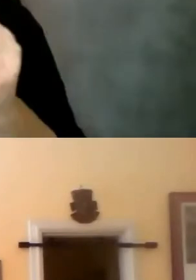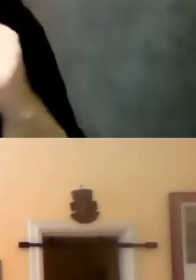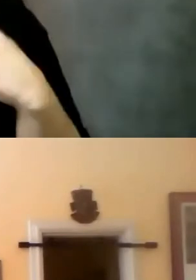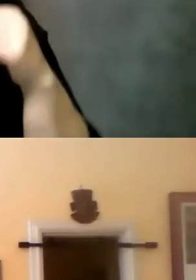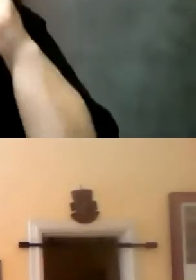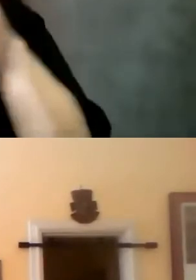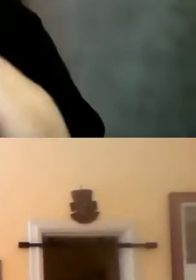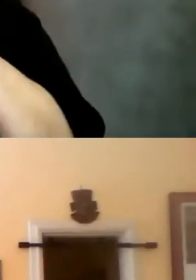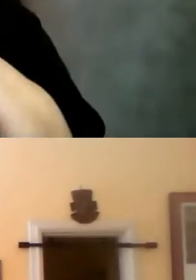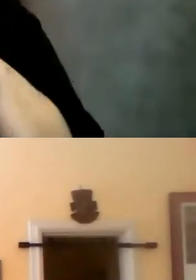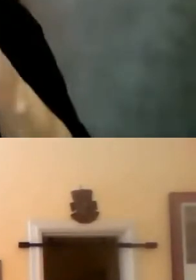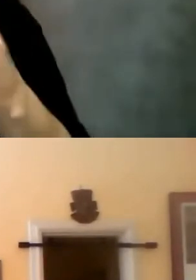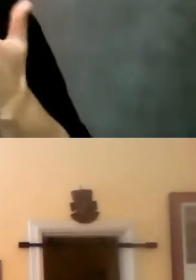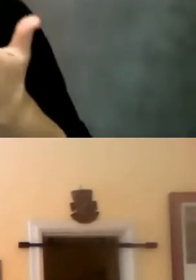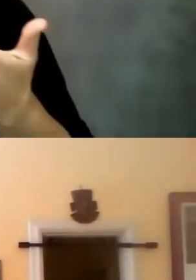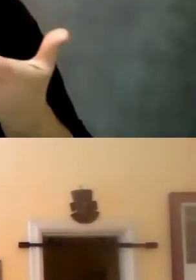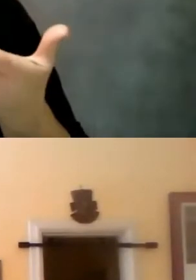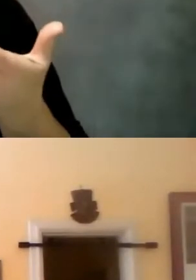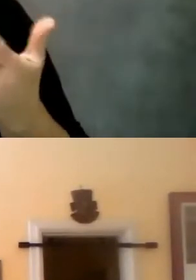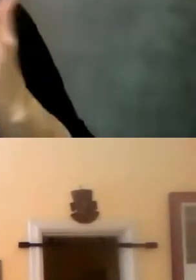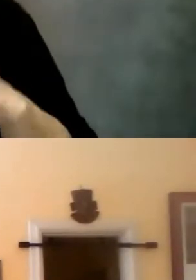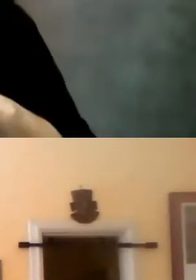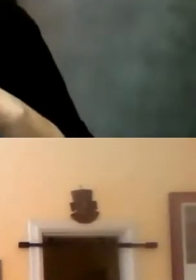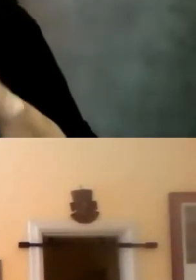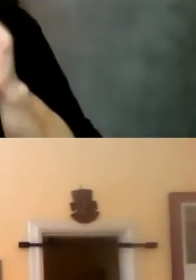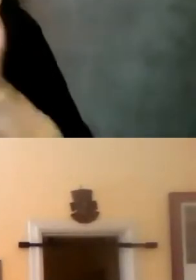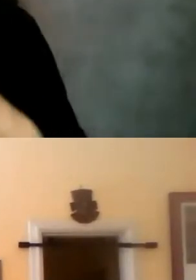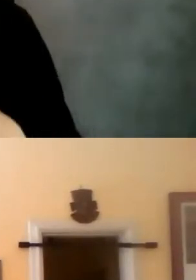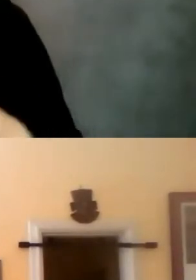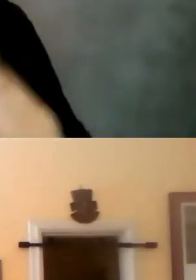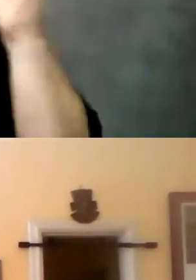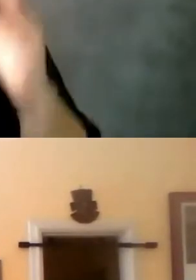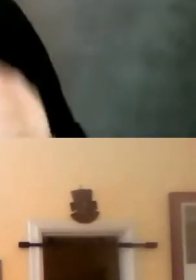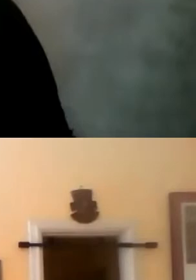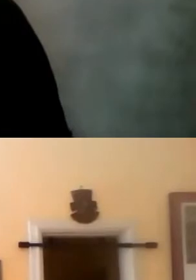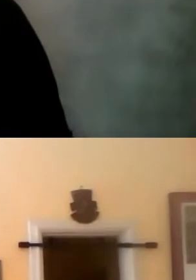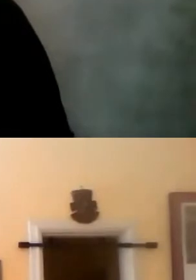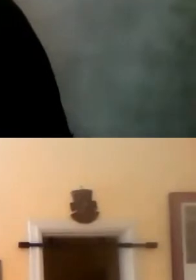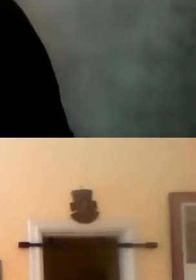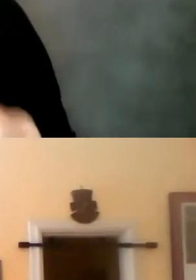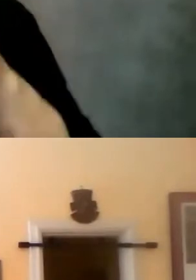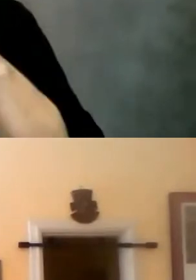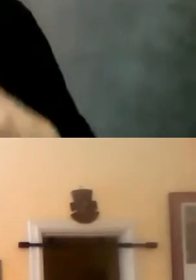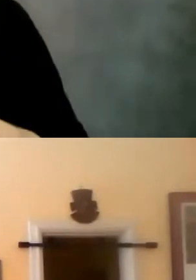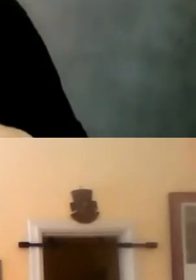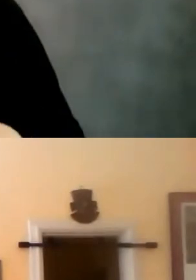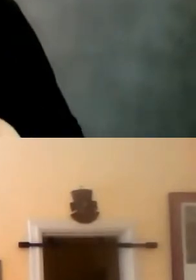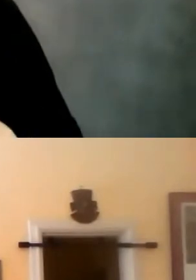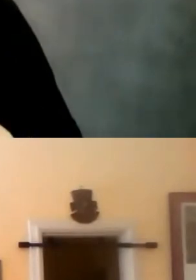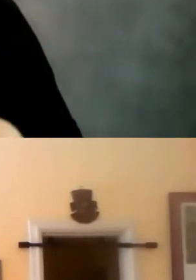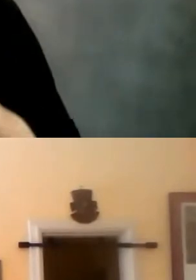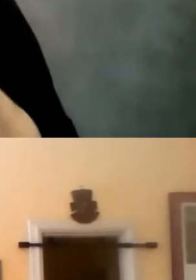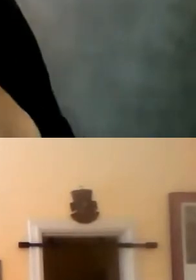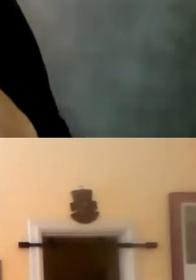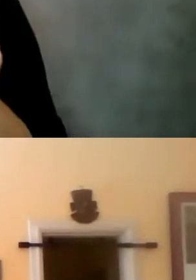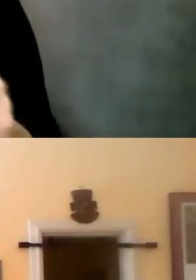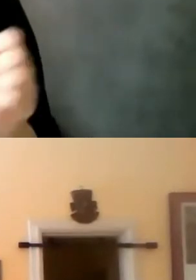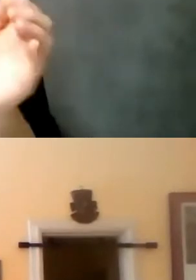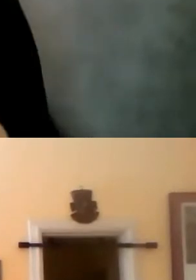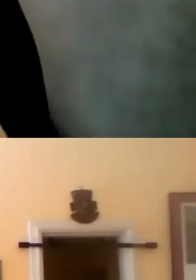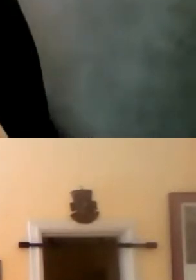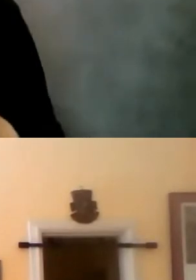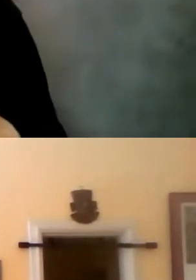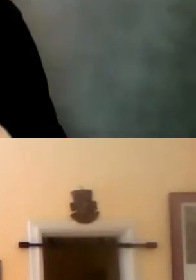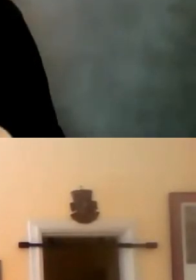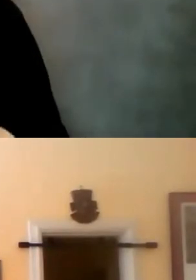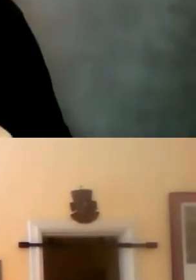could be that after you have adjusted for teacher quality, the remaining bias associated with student SES could be relatively small. And the small bias